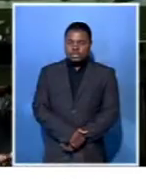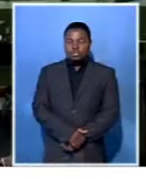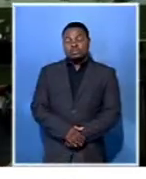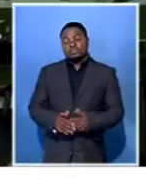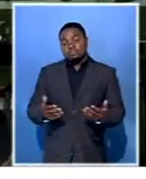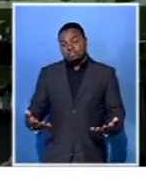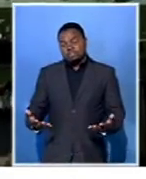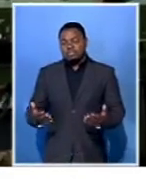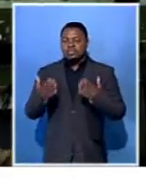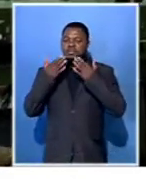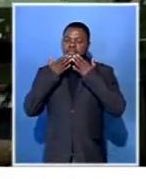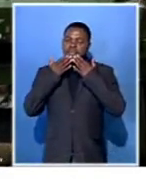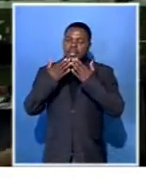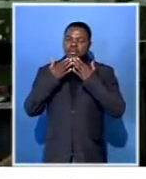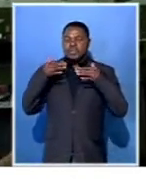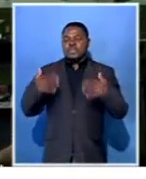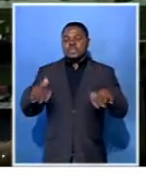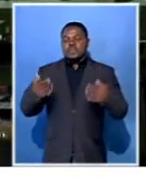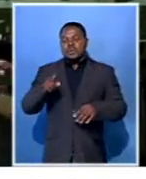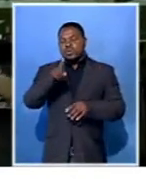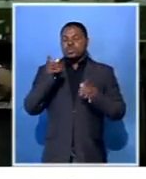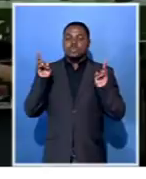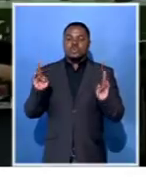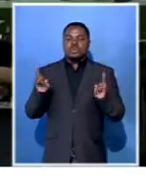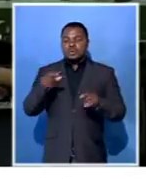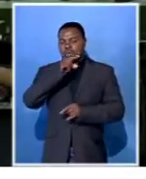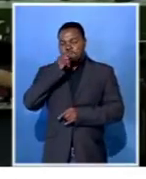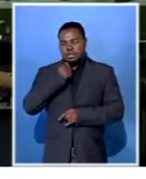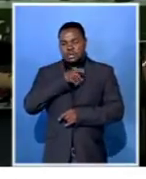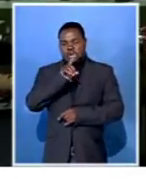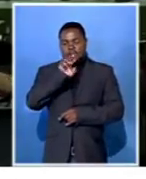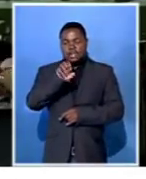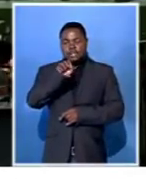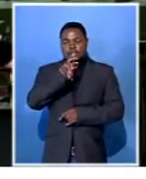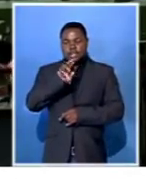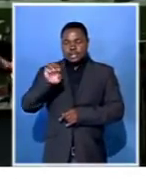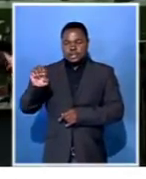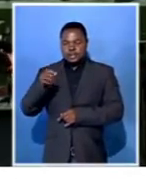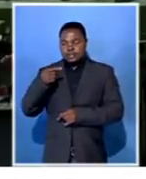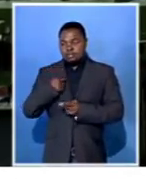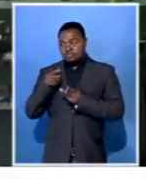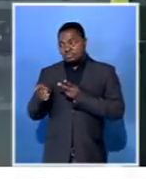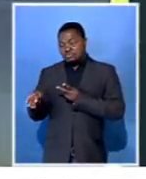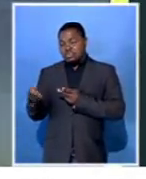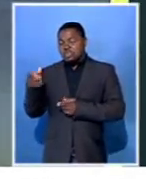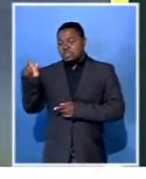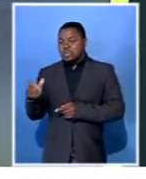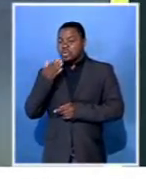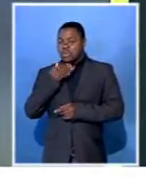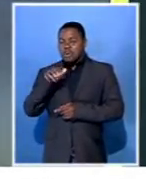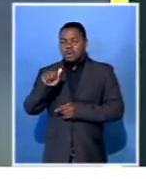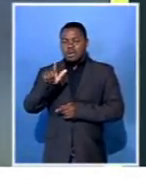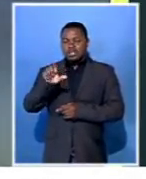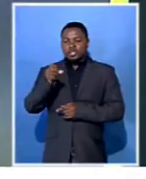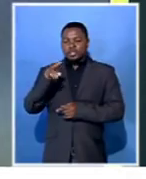Well, there you have it. Thank you so much for staying with us. My name is Cde Zola Skweyiya, and I'm here with Alicia Jali. Since this